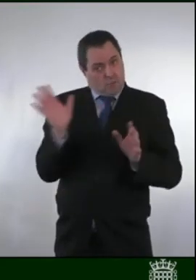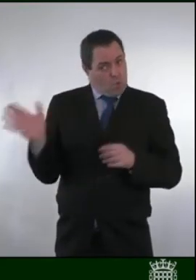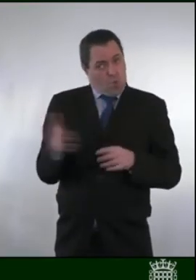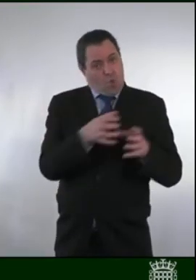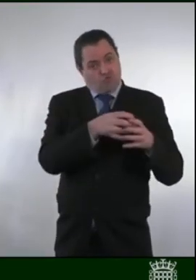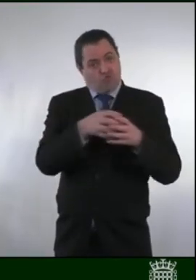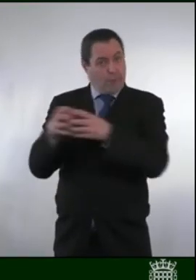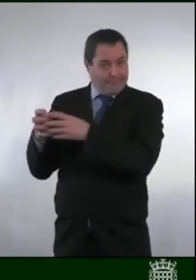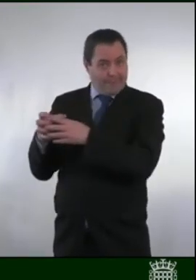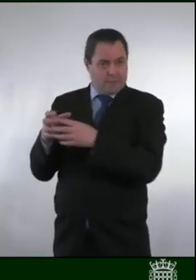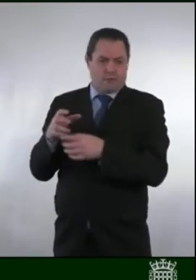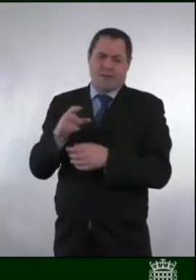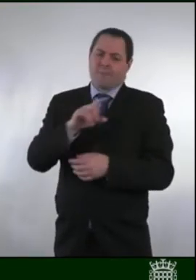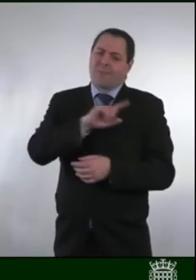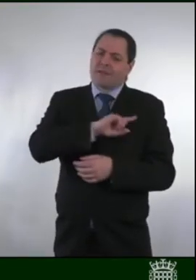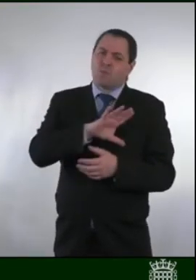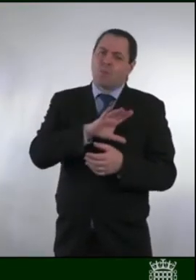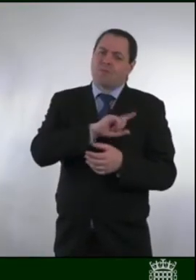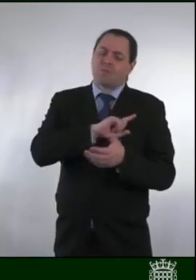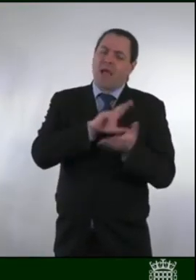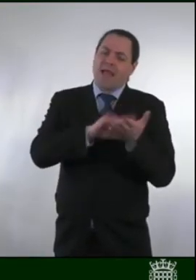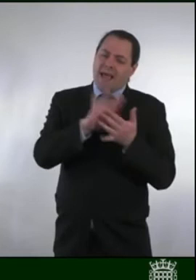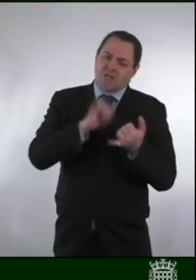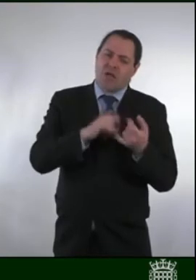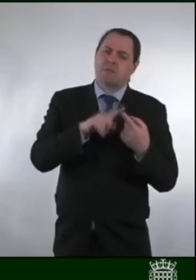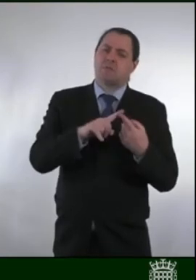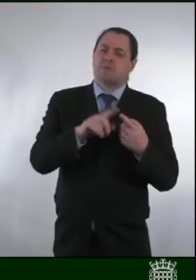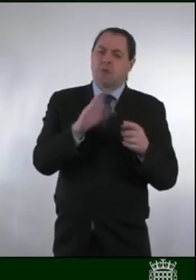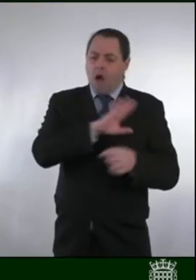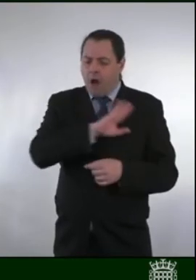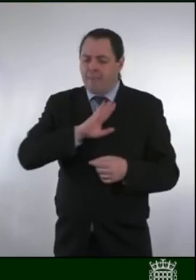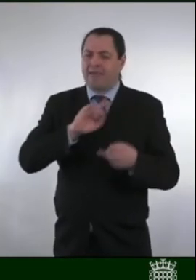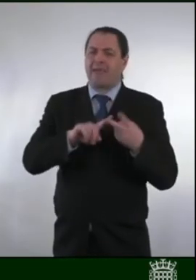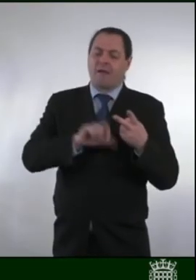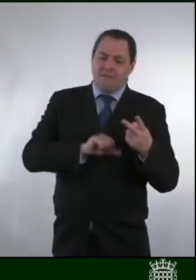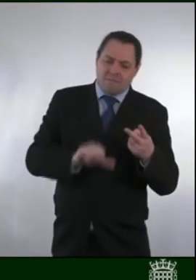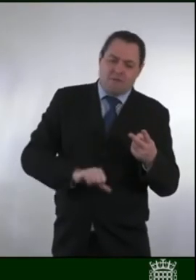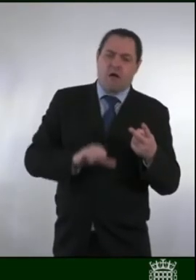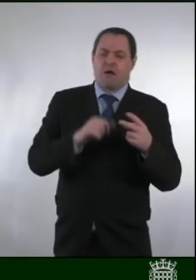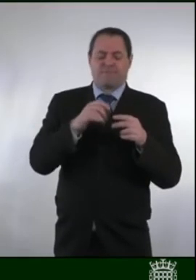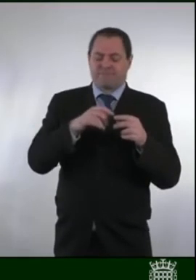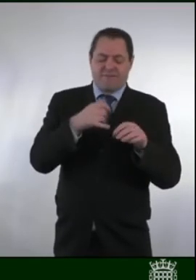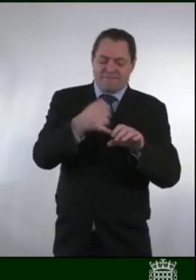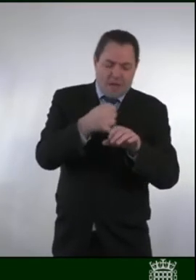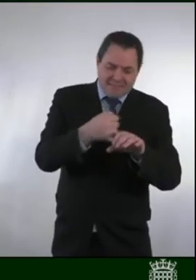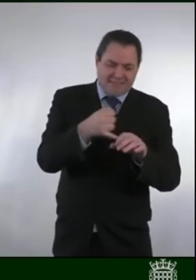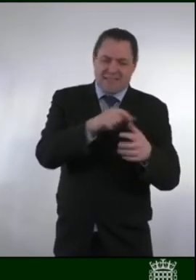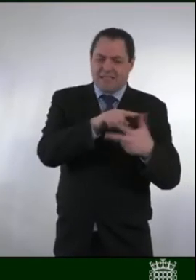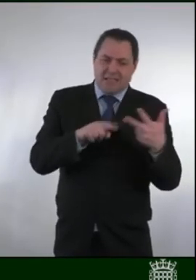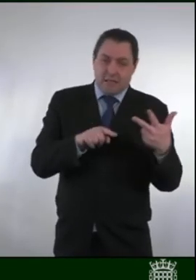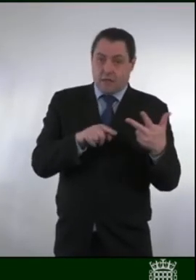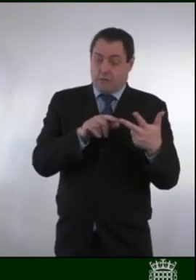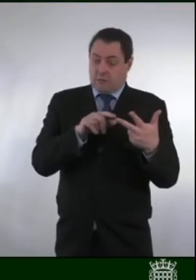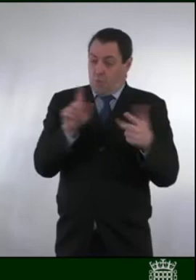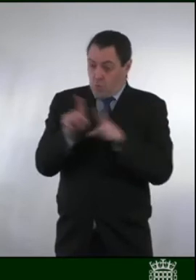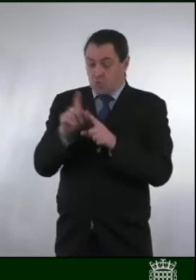by the NHS and the Army and pharmacists and volunteers, but in coordination with local government at all levels, because